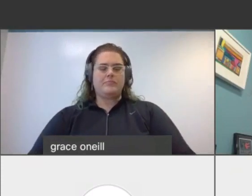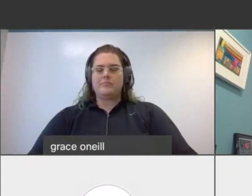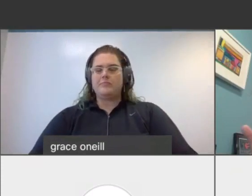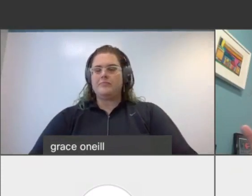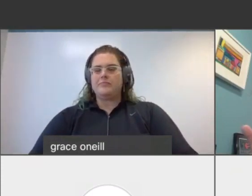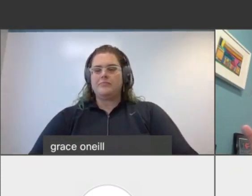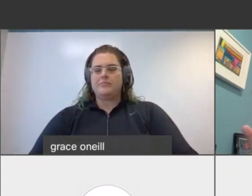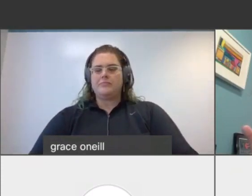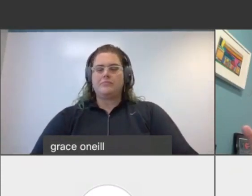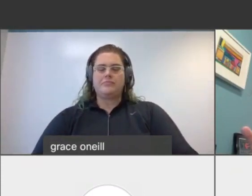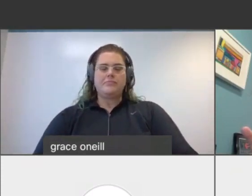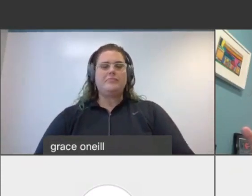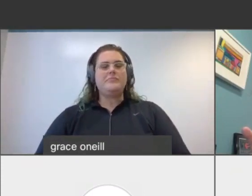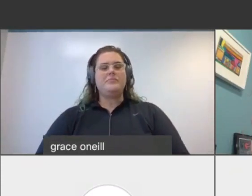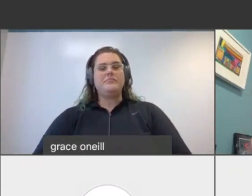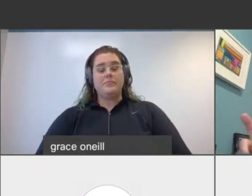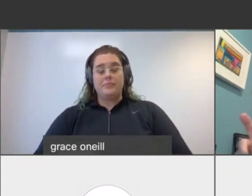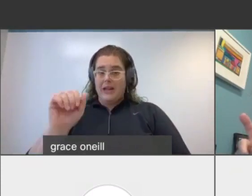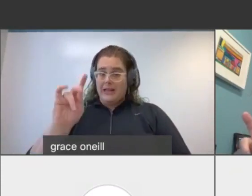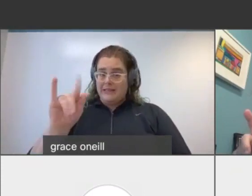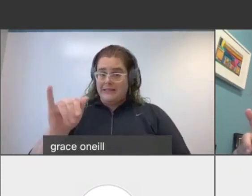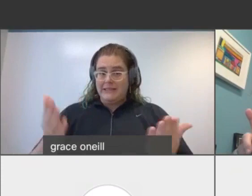I will remind people, however,